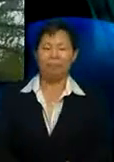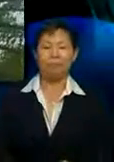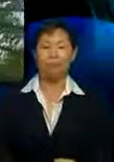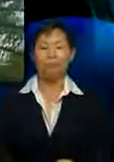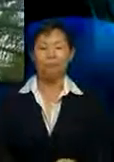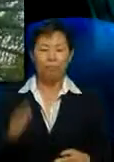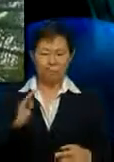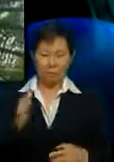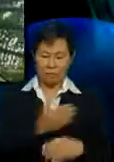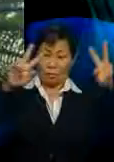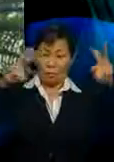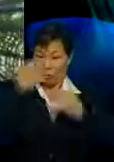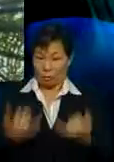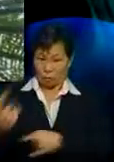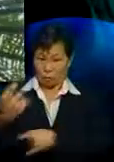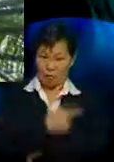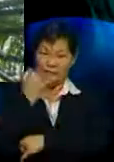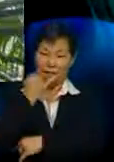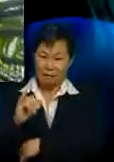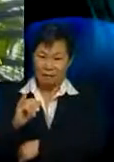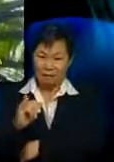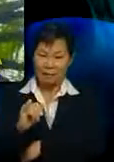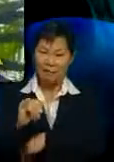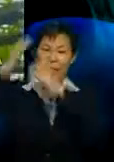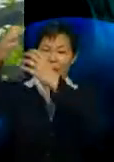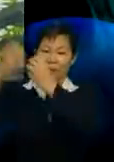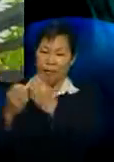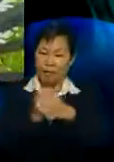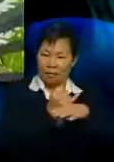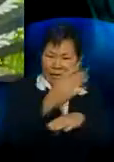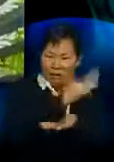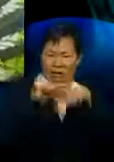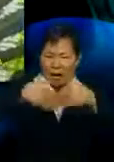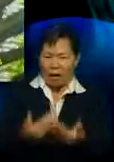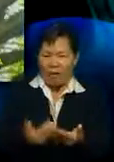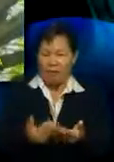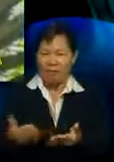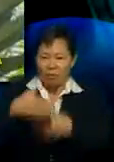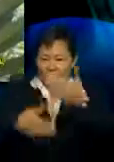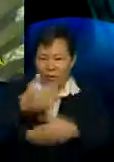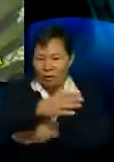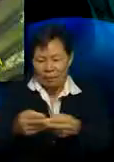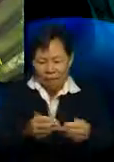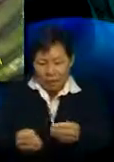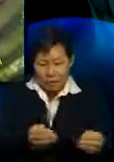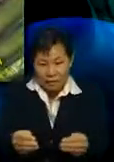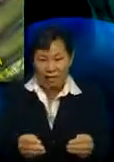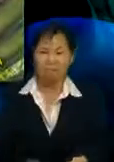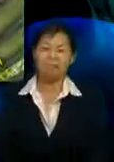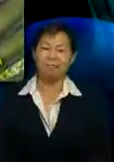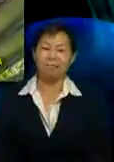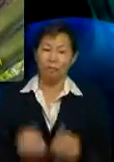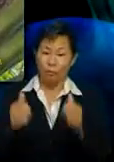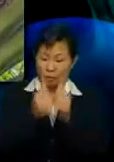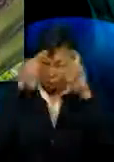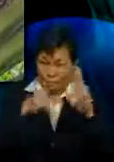Our subject for today is the palm oil industry and how it is processed and managed. With respect